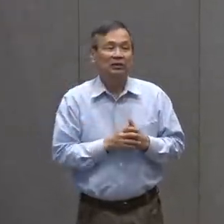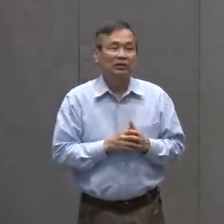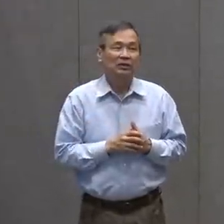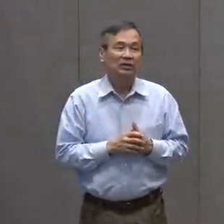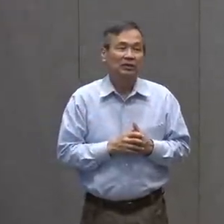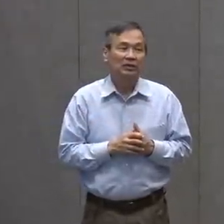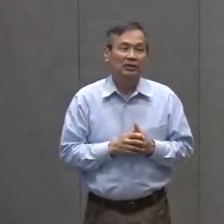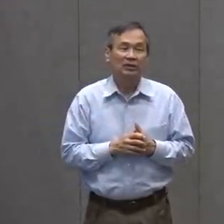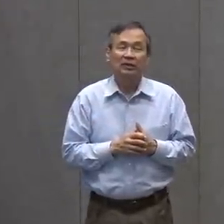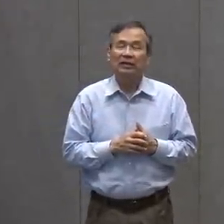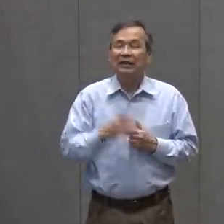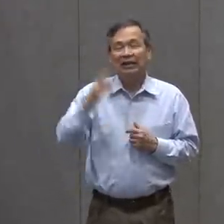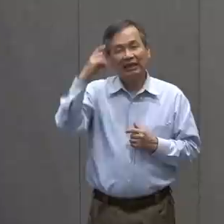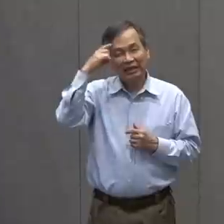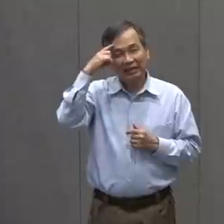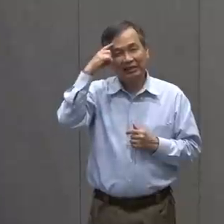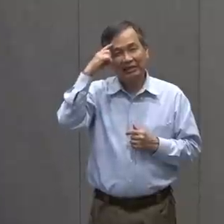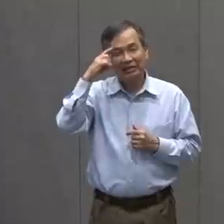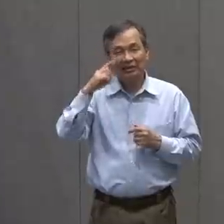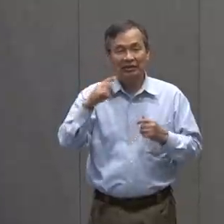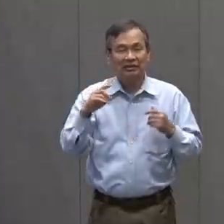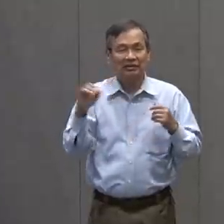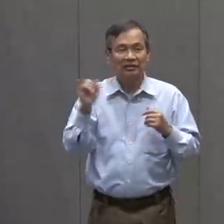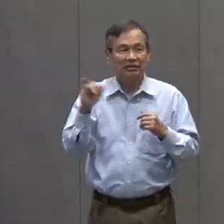because thinking of the strategy of